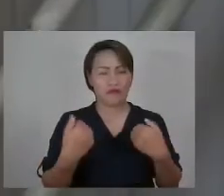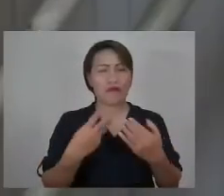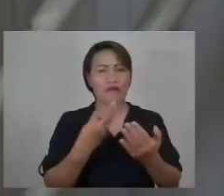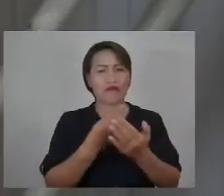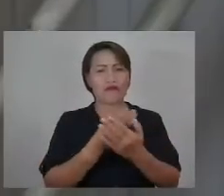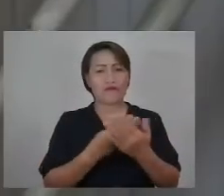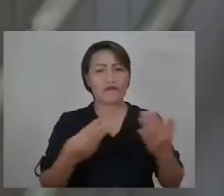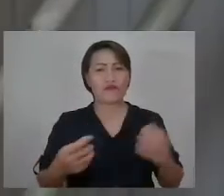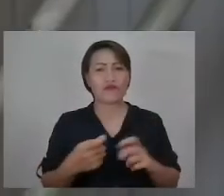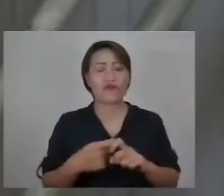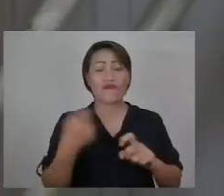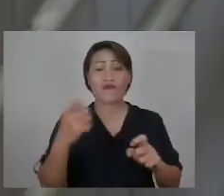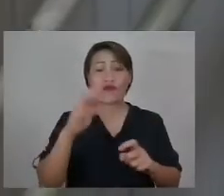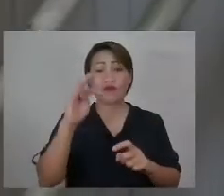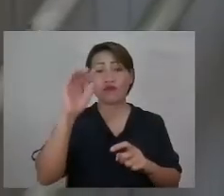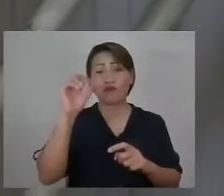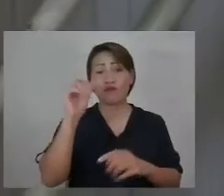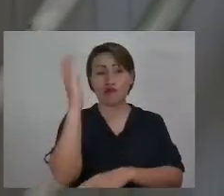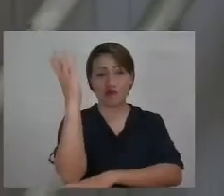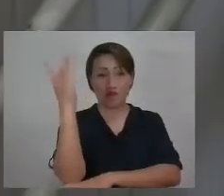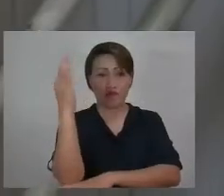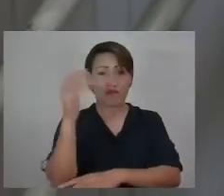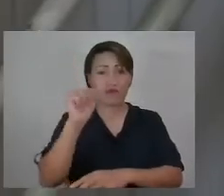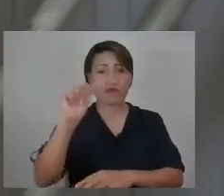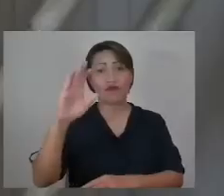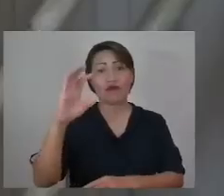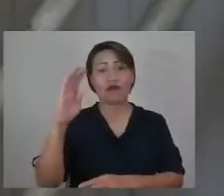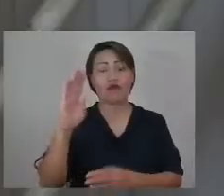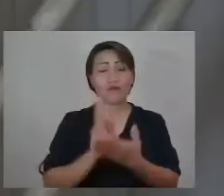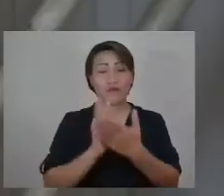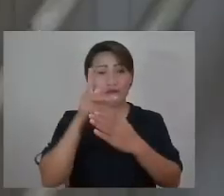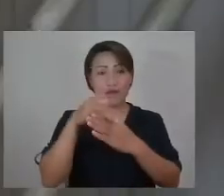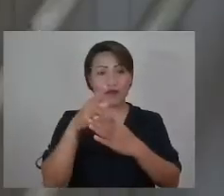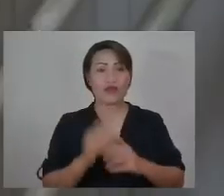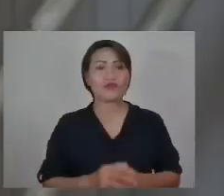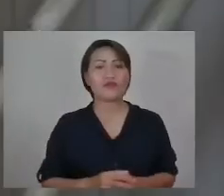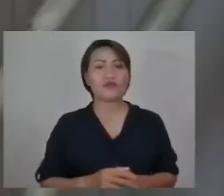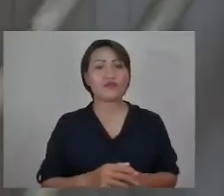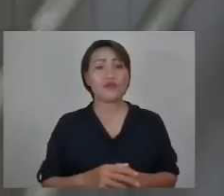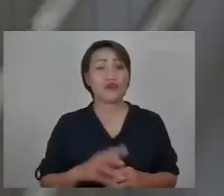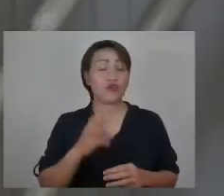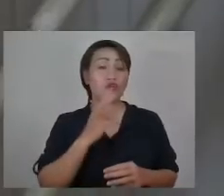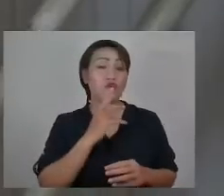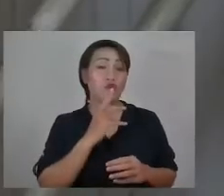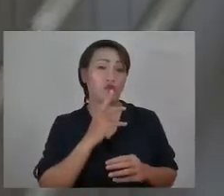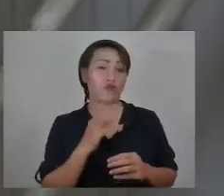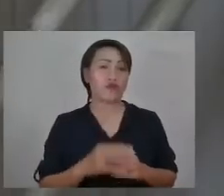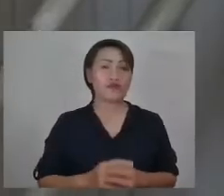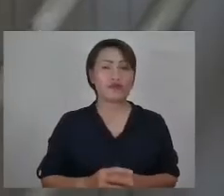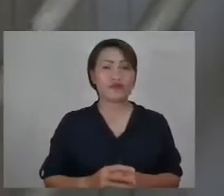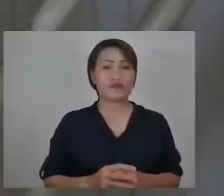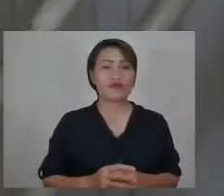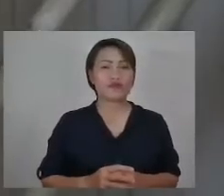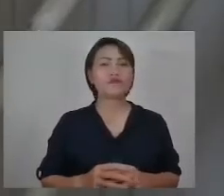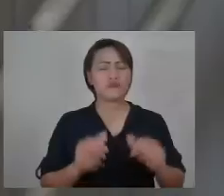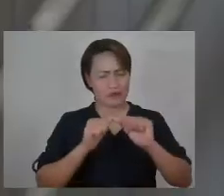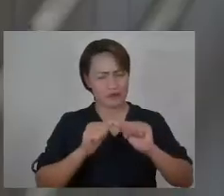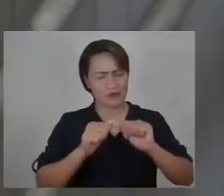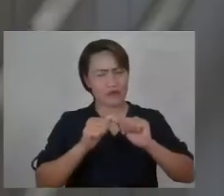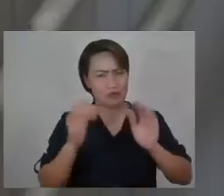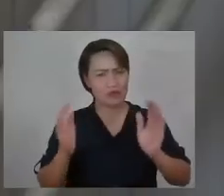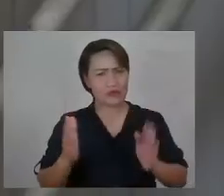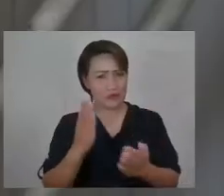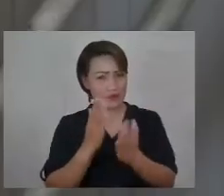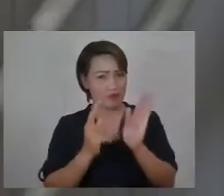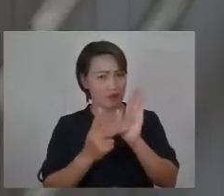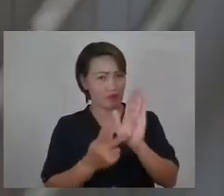fibers, bamboo, and water hyacinth. We continue to promote the culture of research